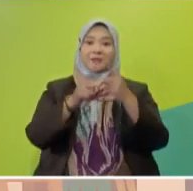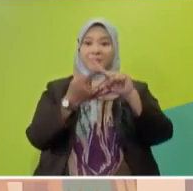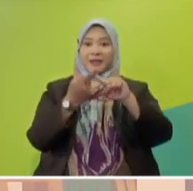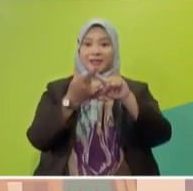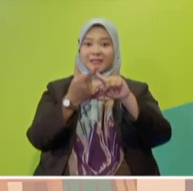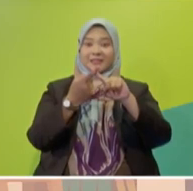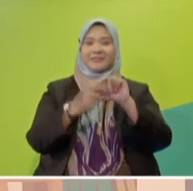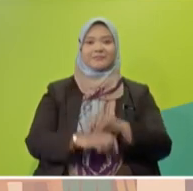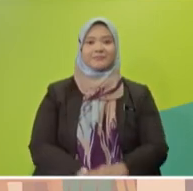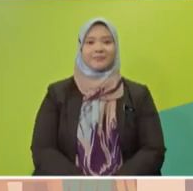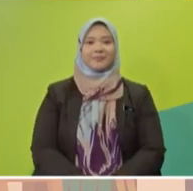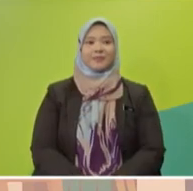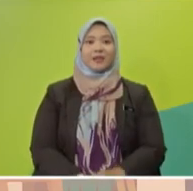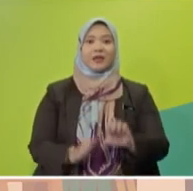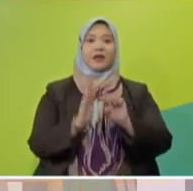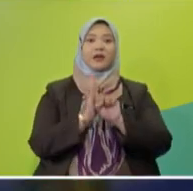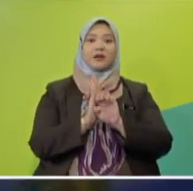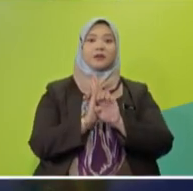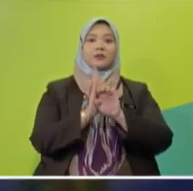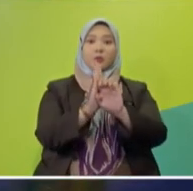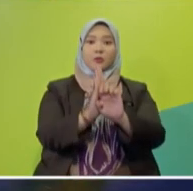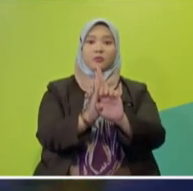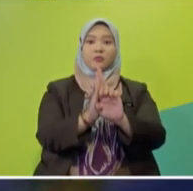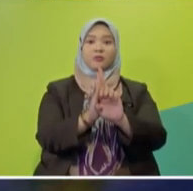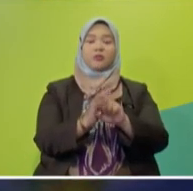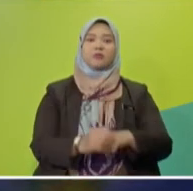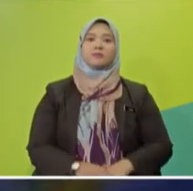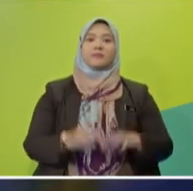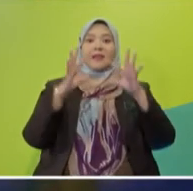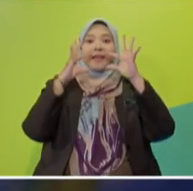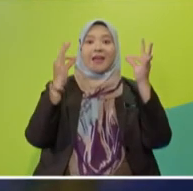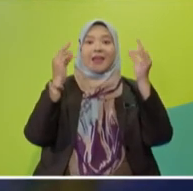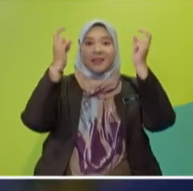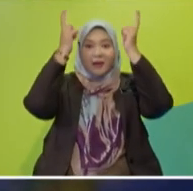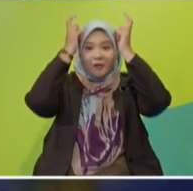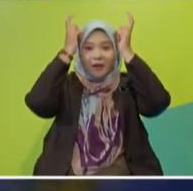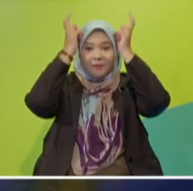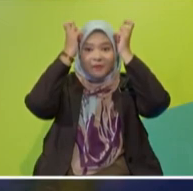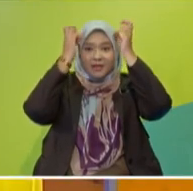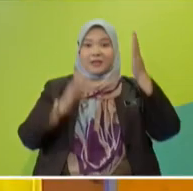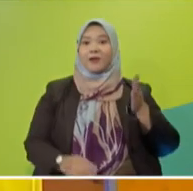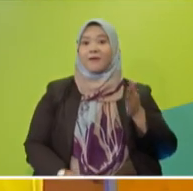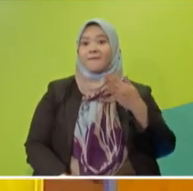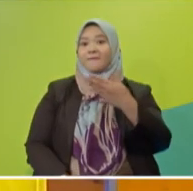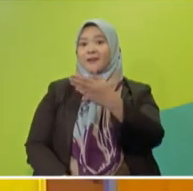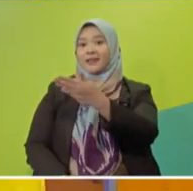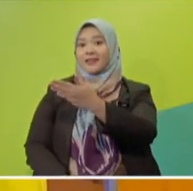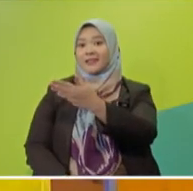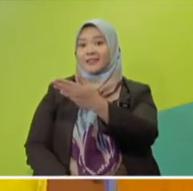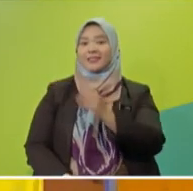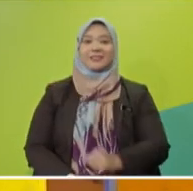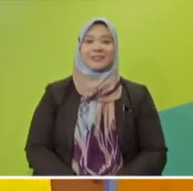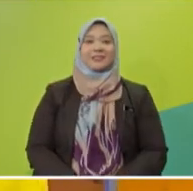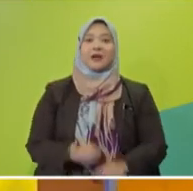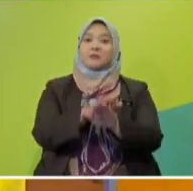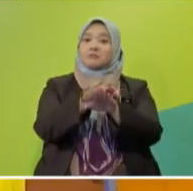pets? Fish. Yes, fish. Yeah. Okay, and also maybe hamster. Hamsters, turtles. Yes,